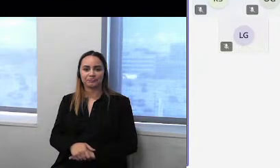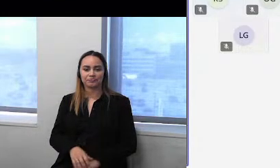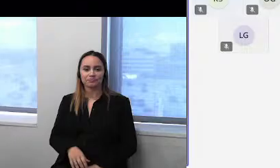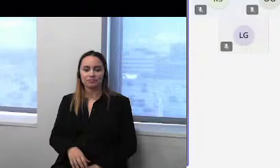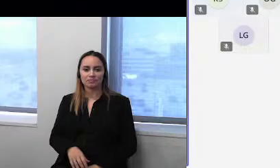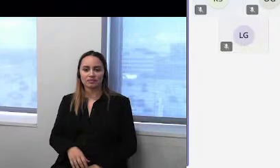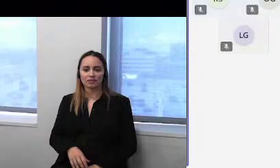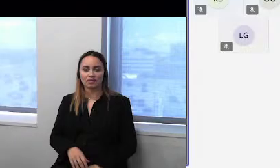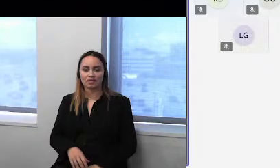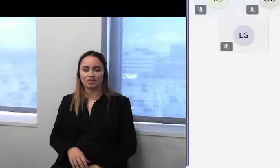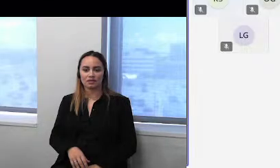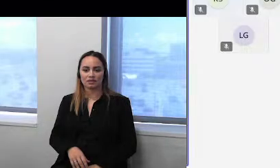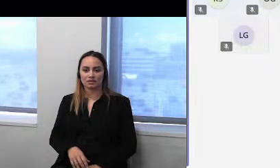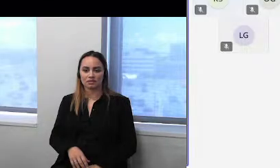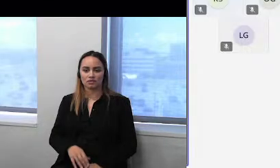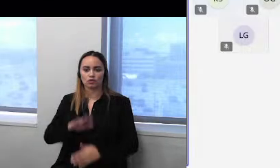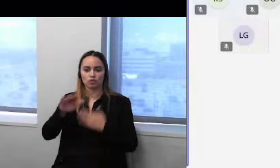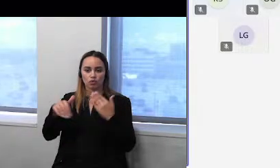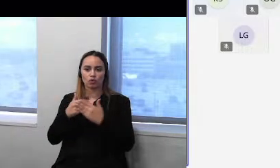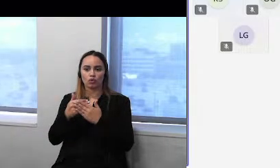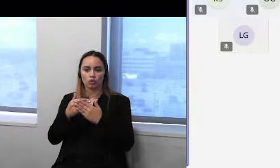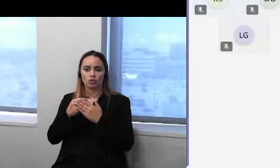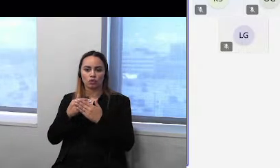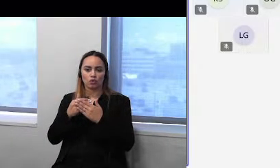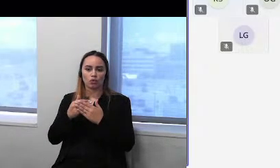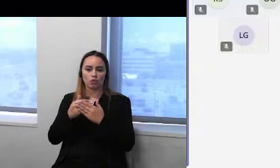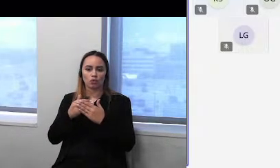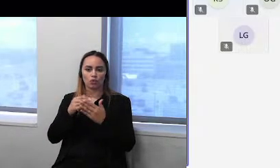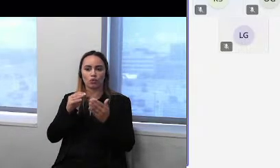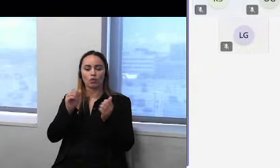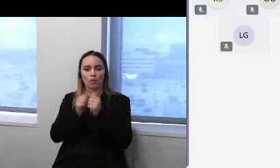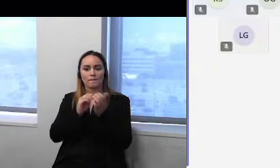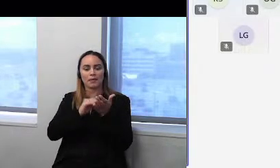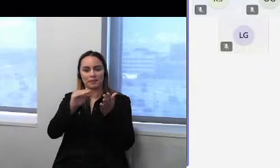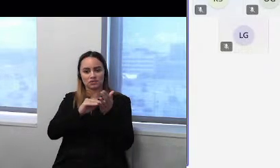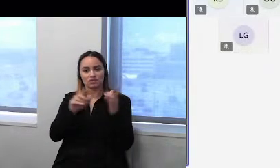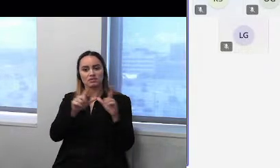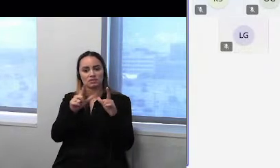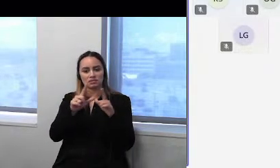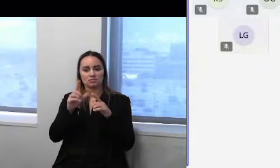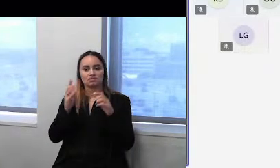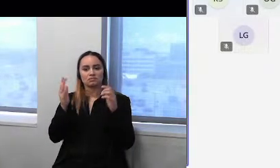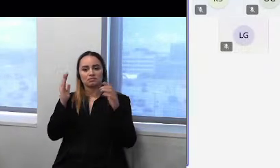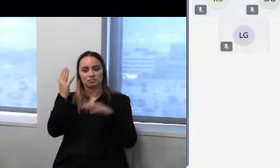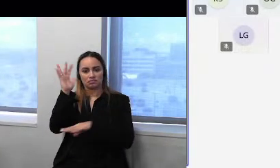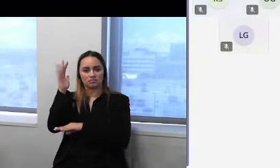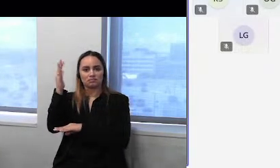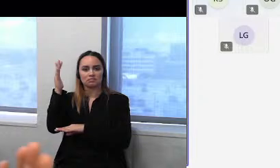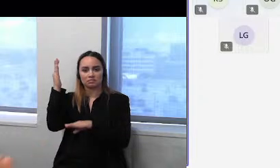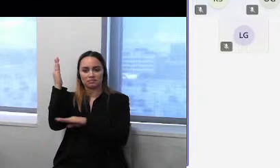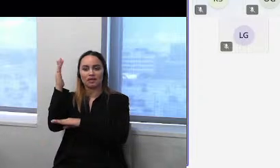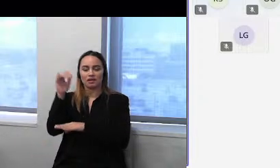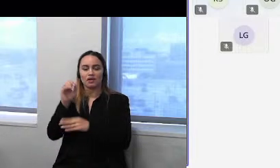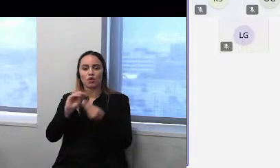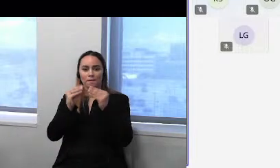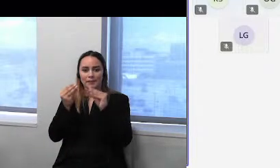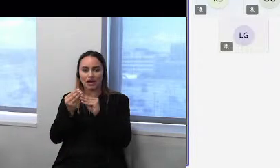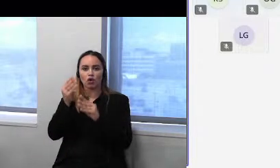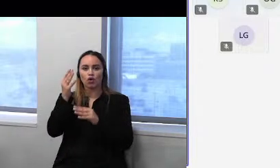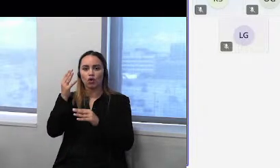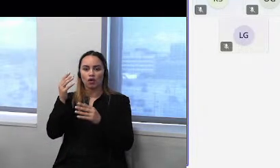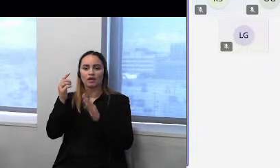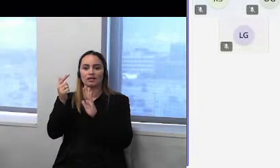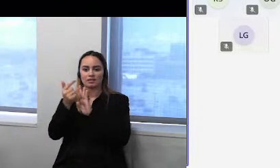arborists at this point are licensed, as what I mentioned yesterday, but we do have adequate number of licensed arborists, and we also have